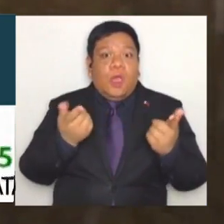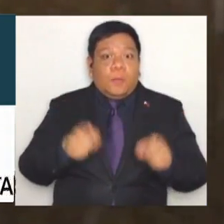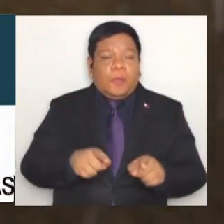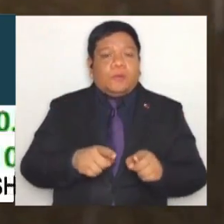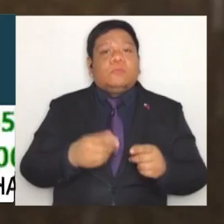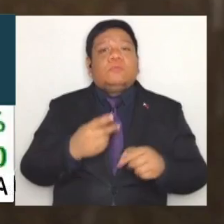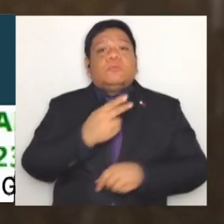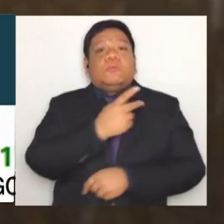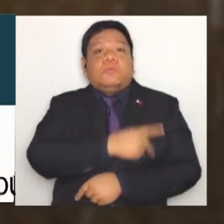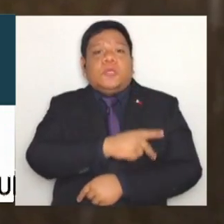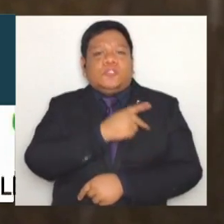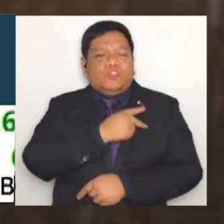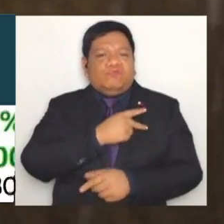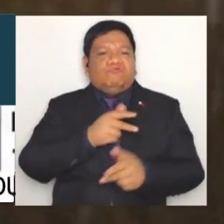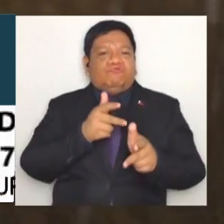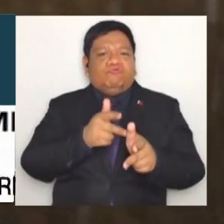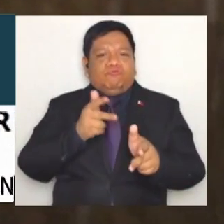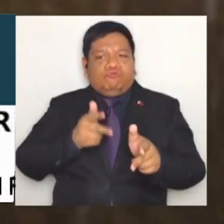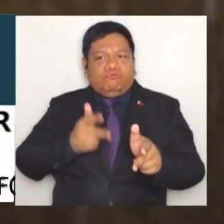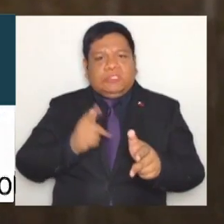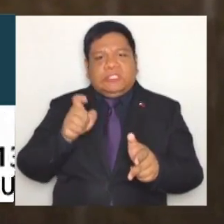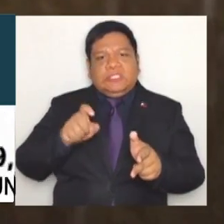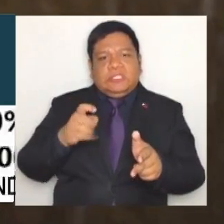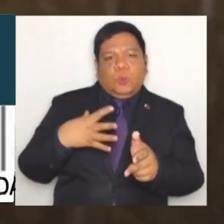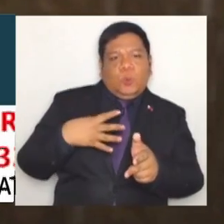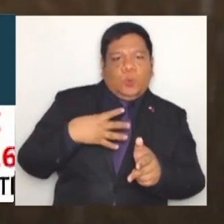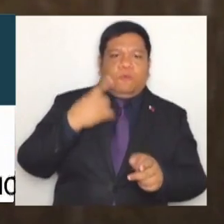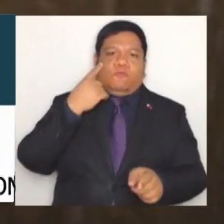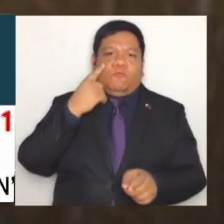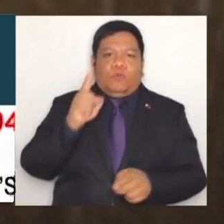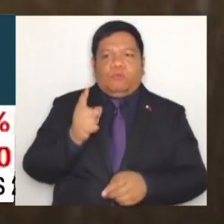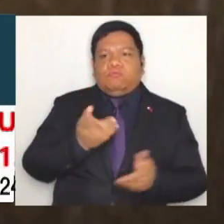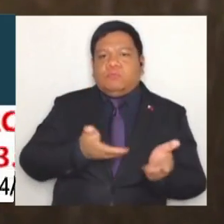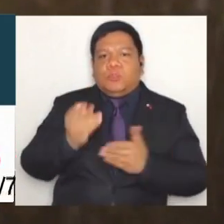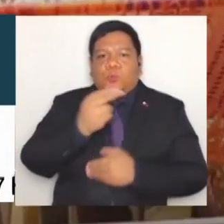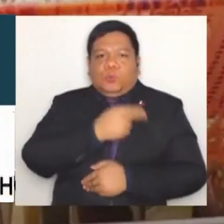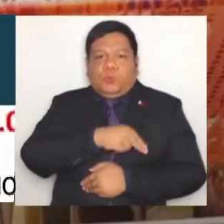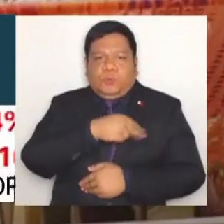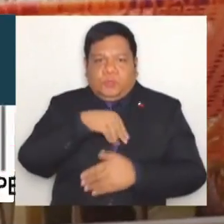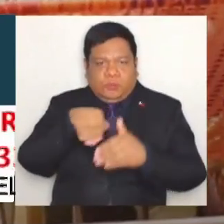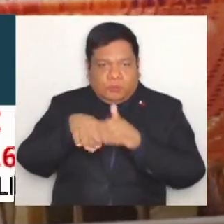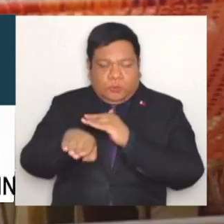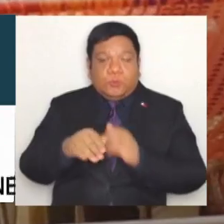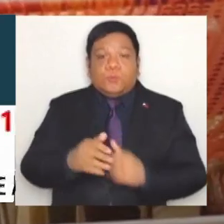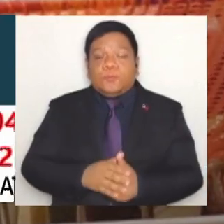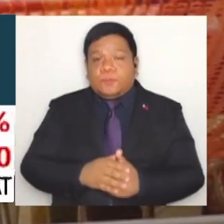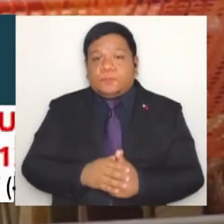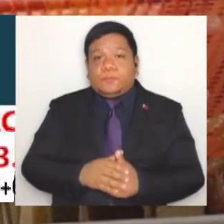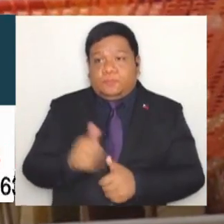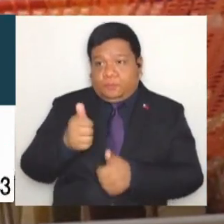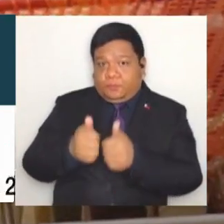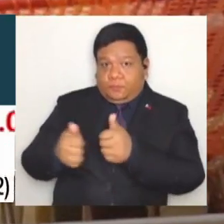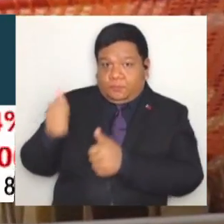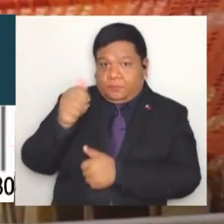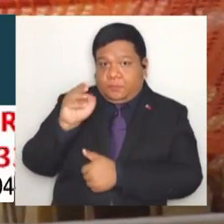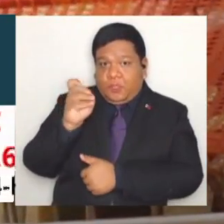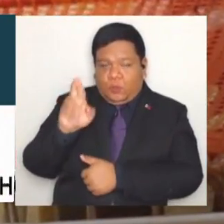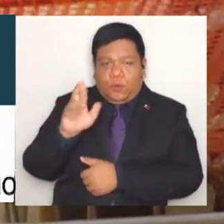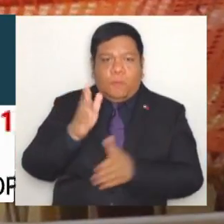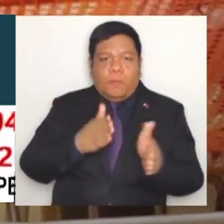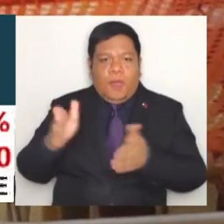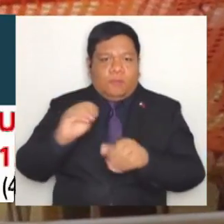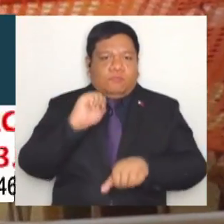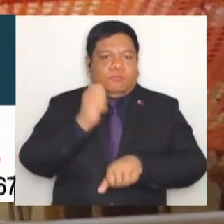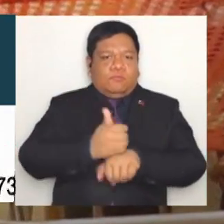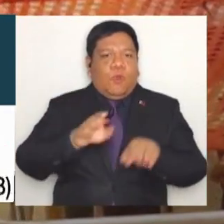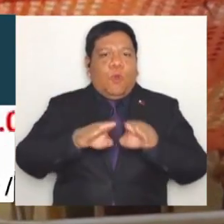an emergency room waiting to get admitted. Mayor Rama says the local government will open field hospitals in the coming days